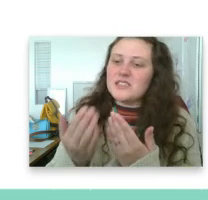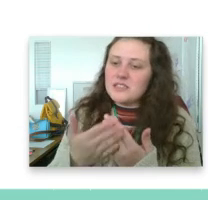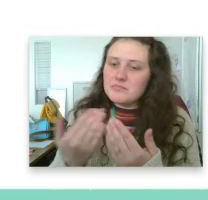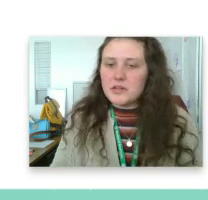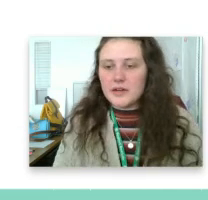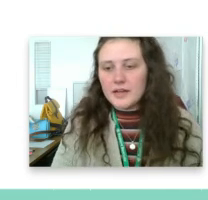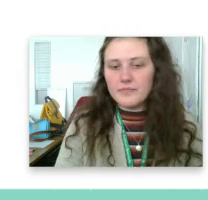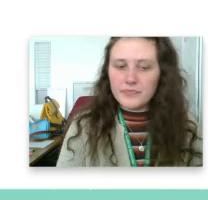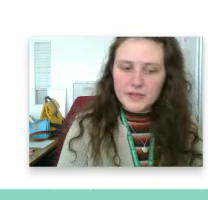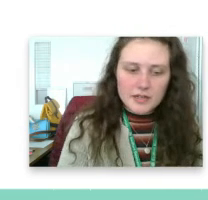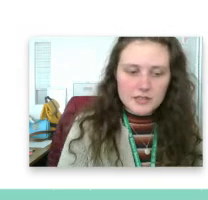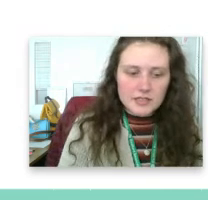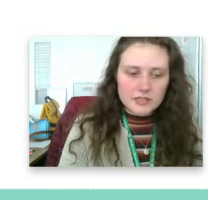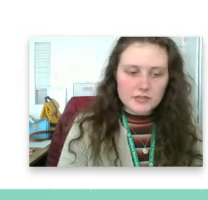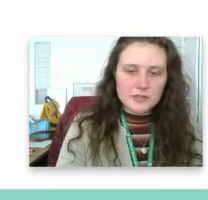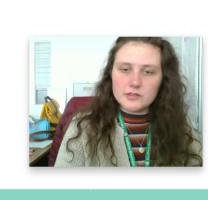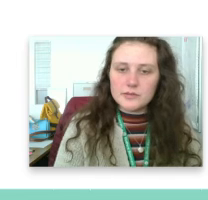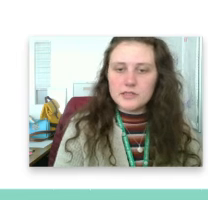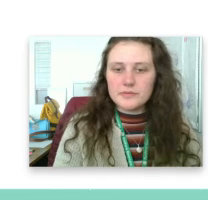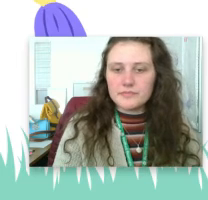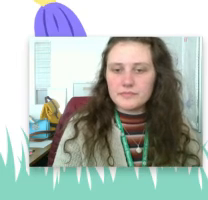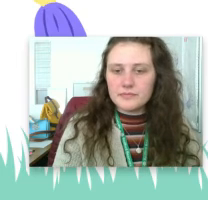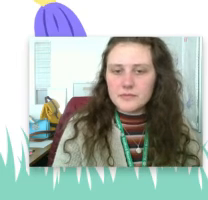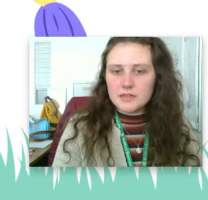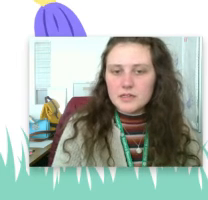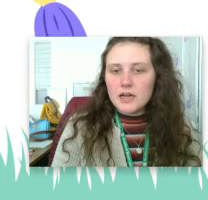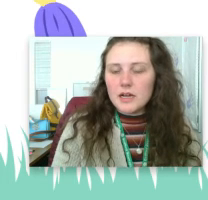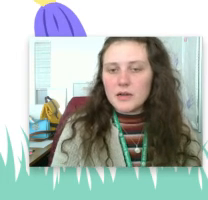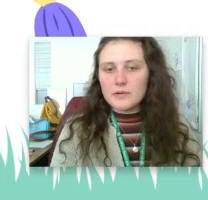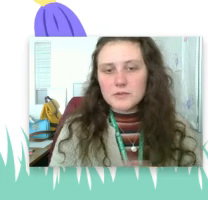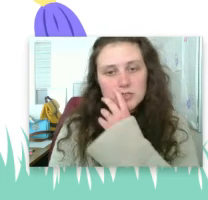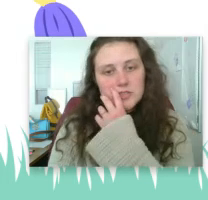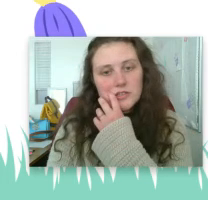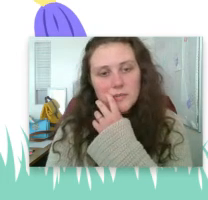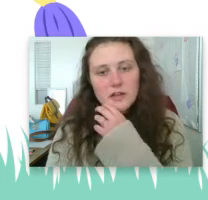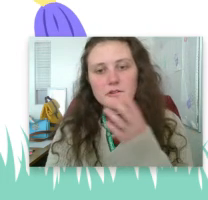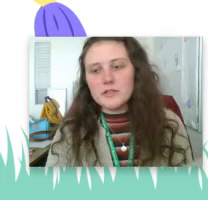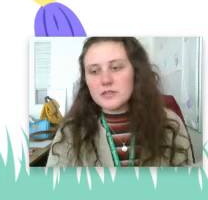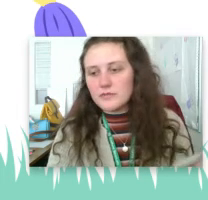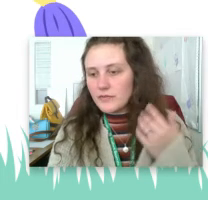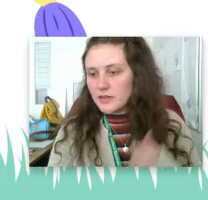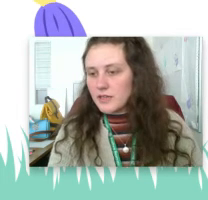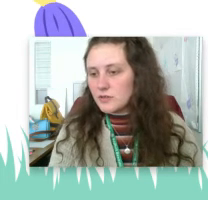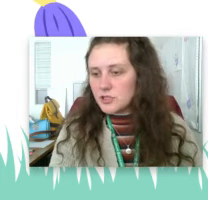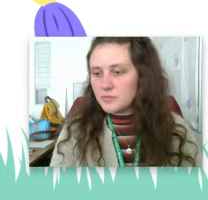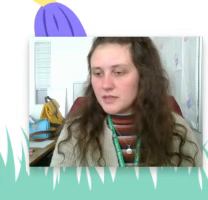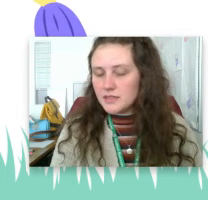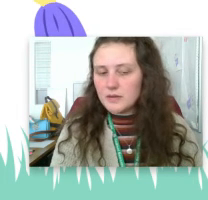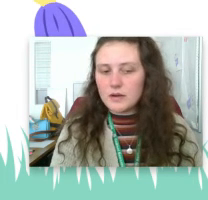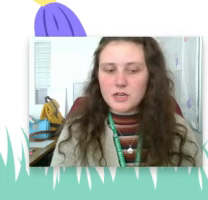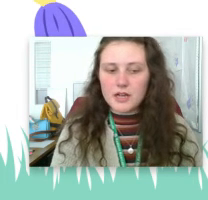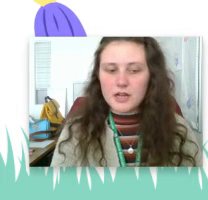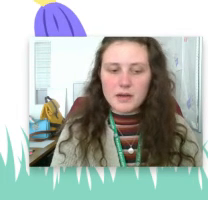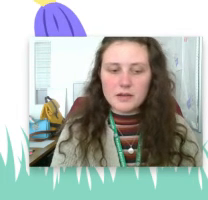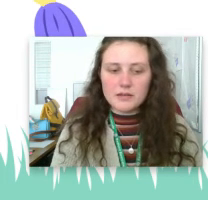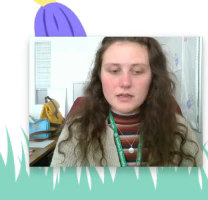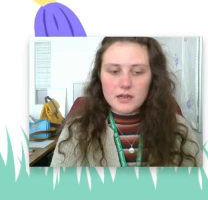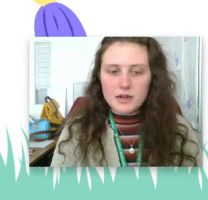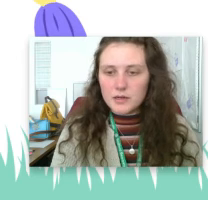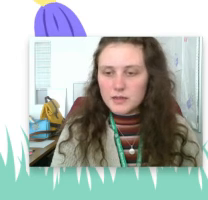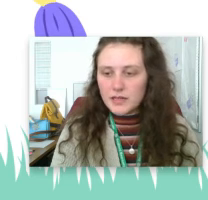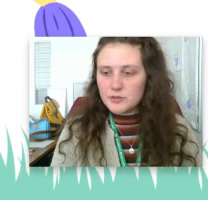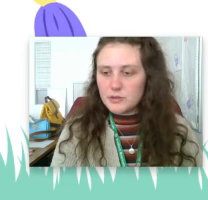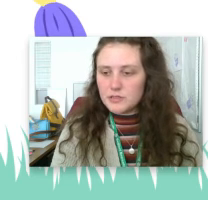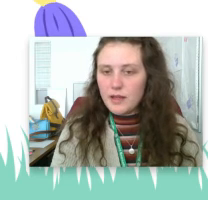that's kind of easy, okay? So that's how you do those ones. Now I'm just going to show you some other words involving language you might see while we're talking